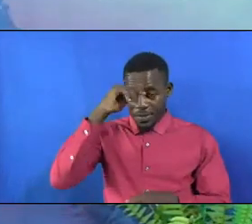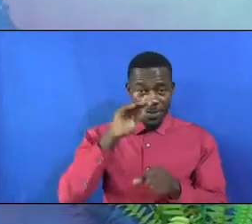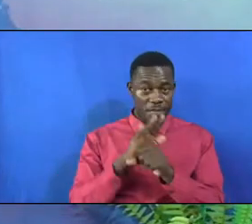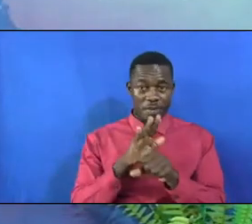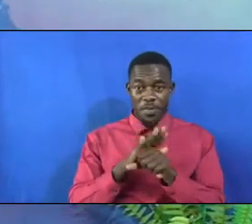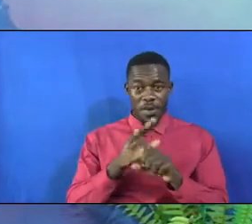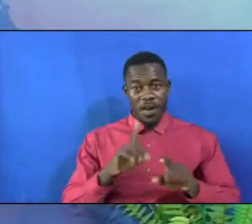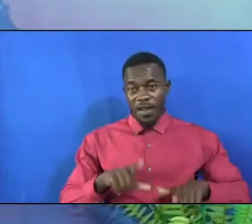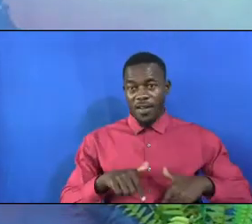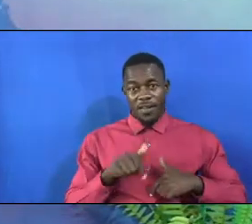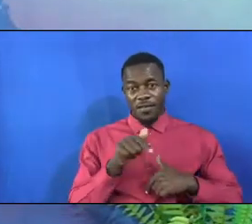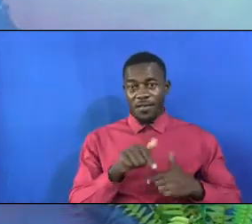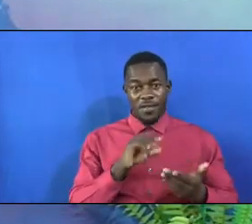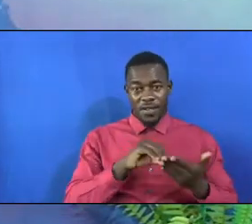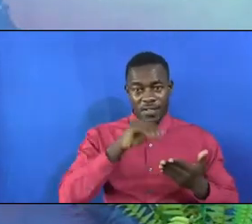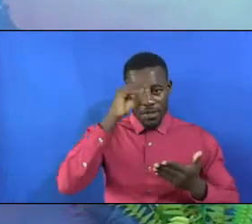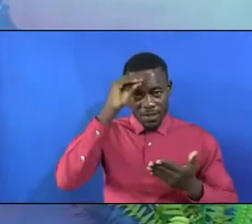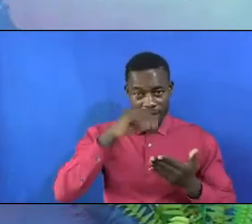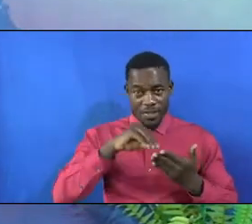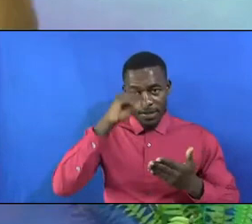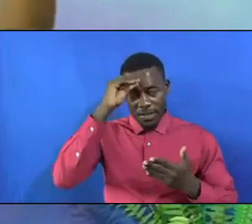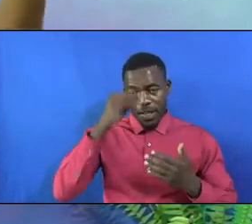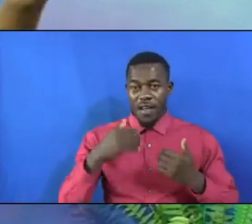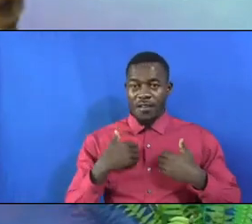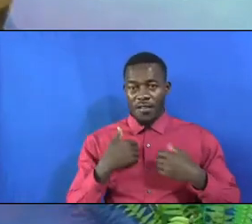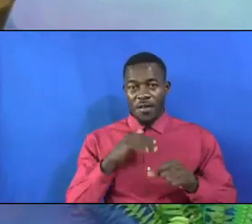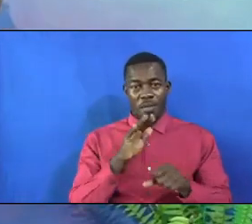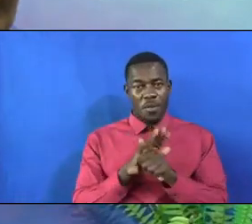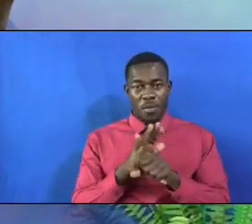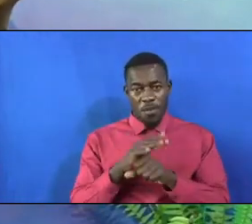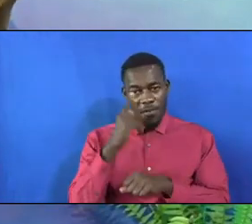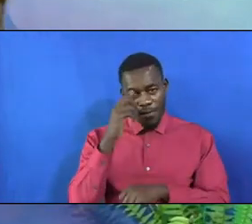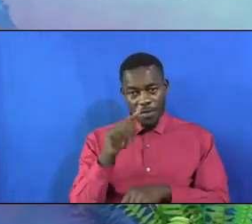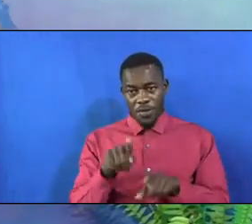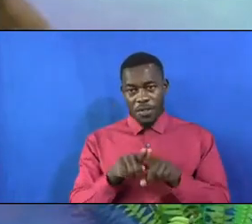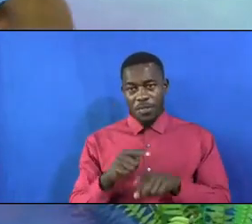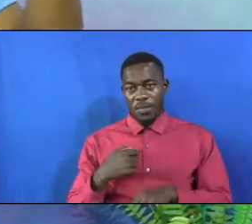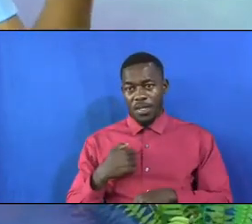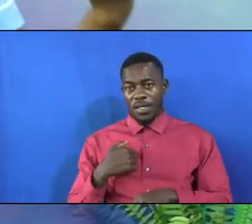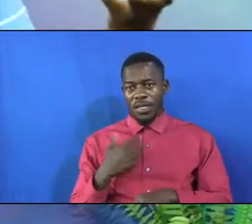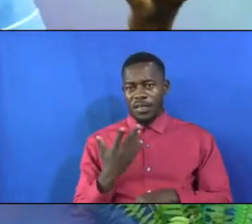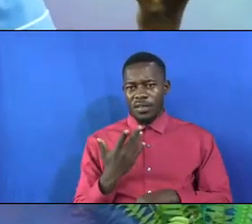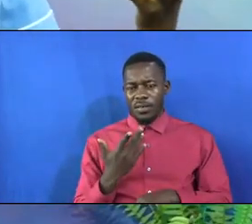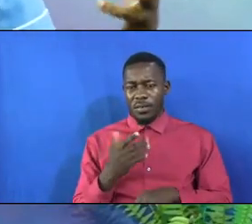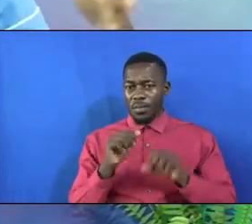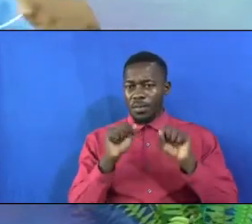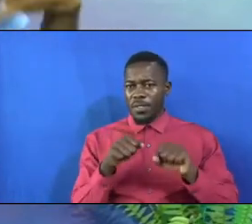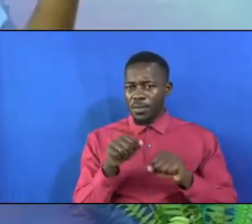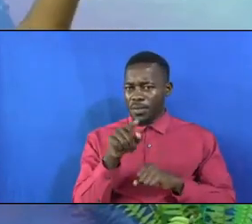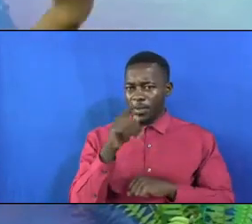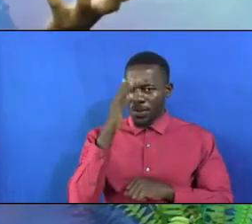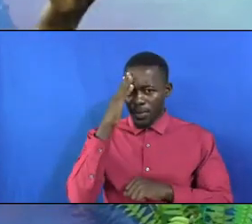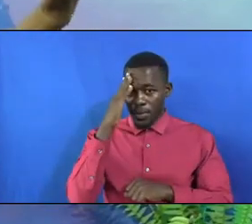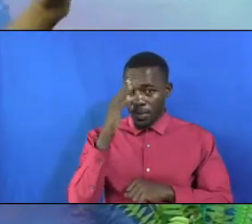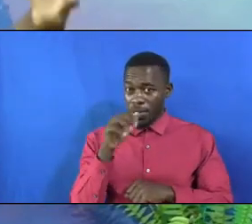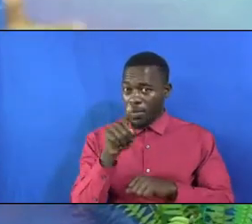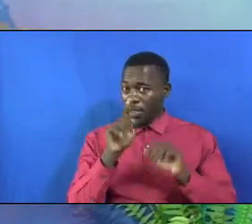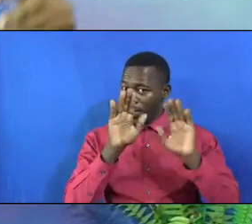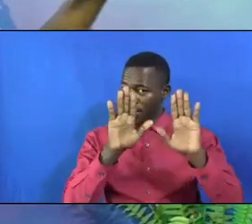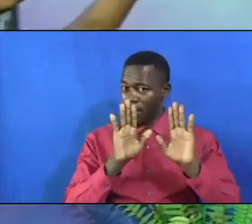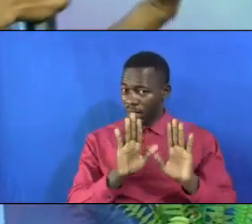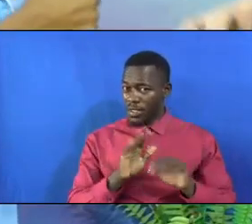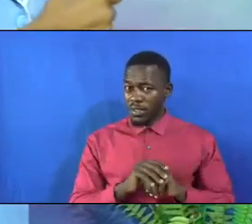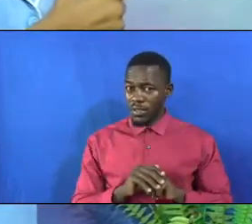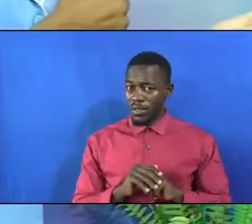with lessons for you and for me. Do you at times count yourself as insignificant, as